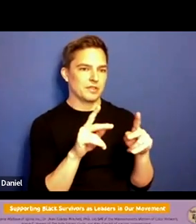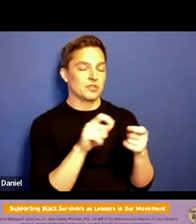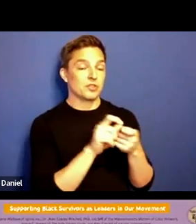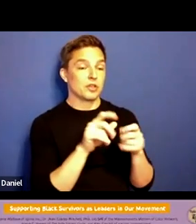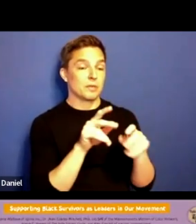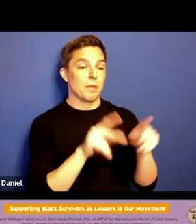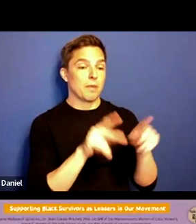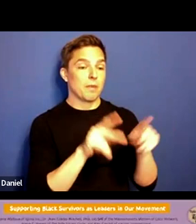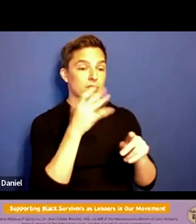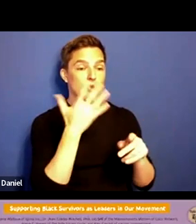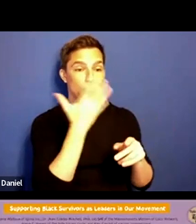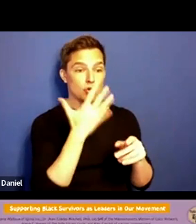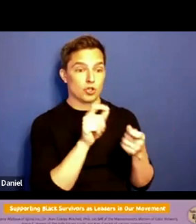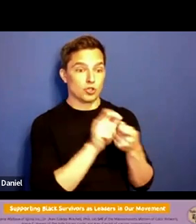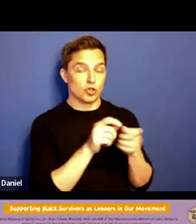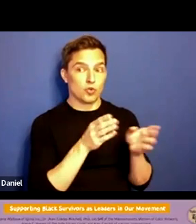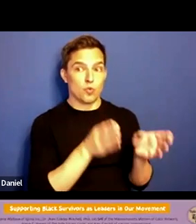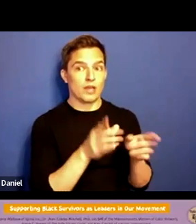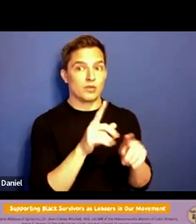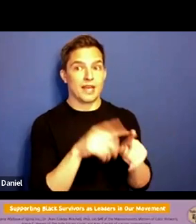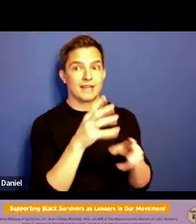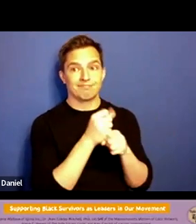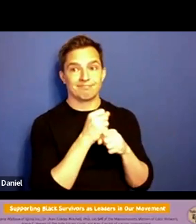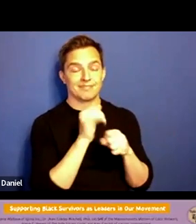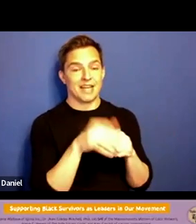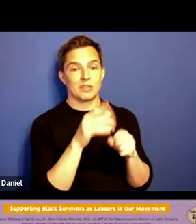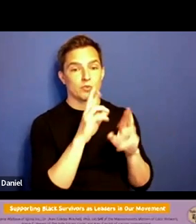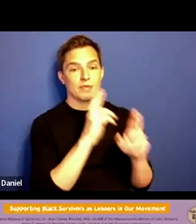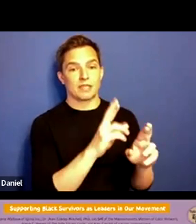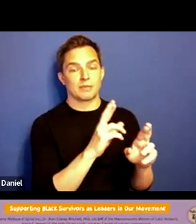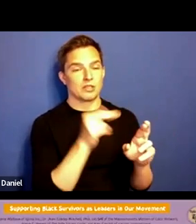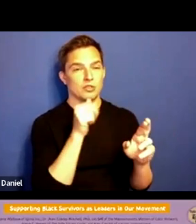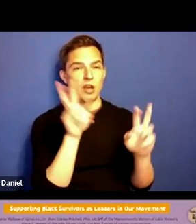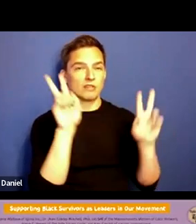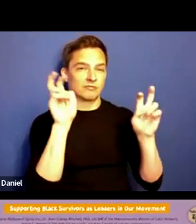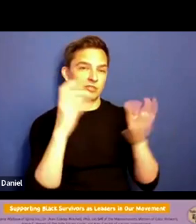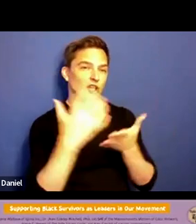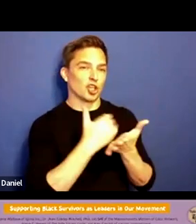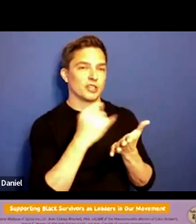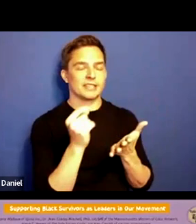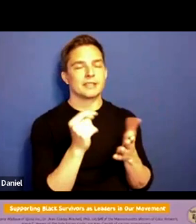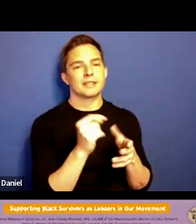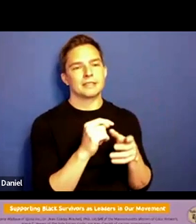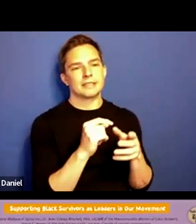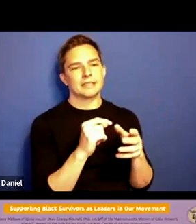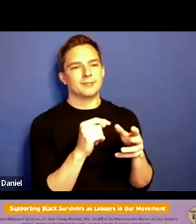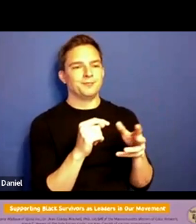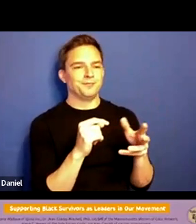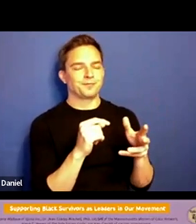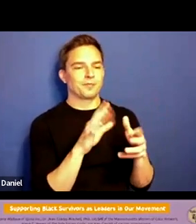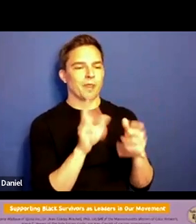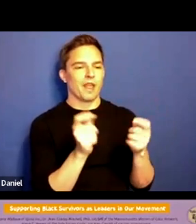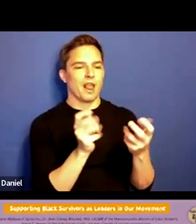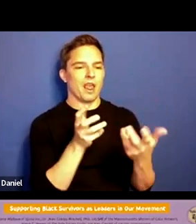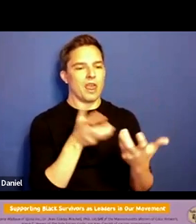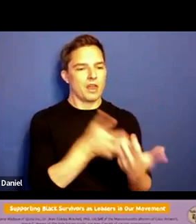if you don't look a certain way, you can't get that respectability. You haven't earned it. Assimilation to what,